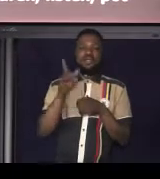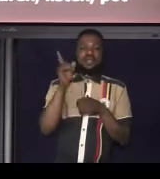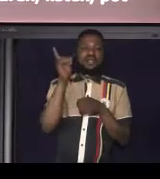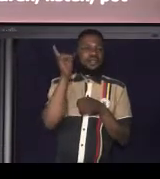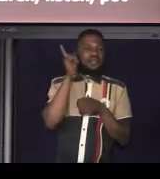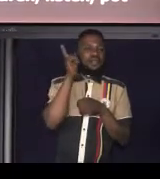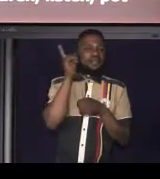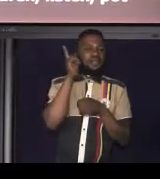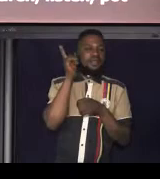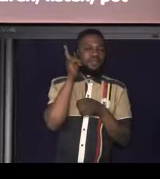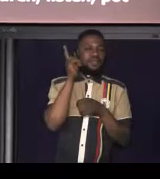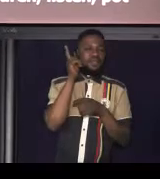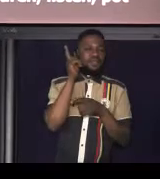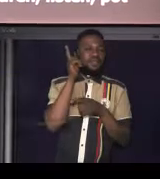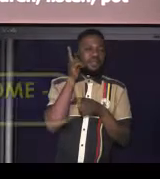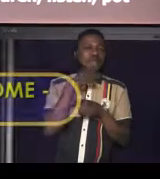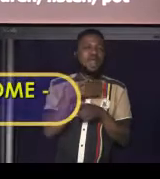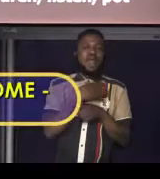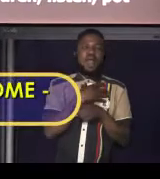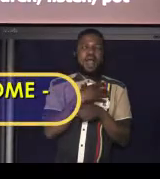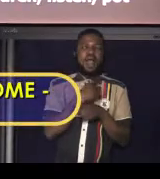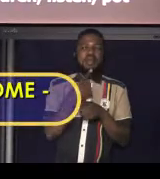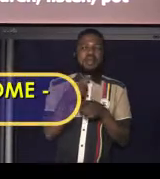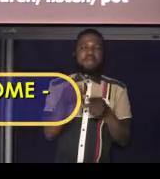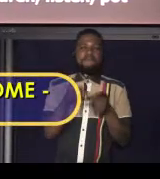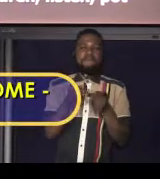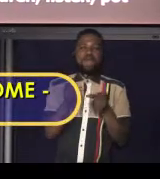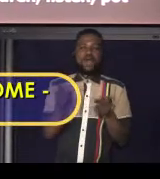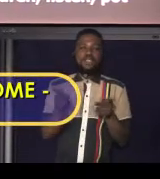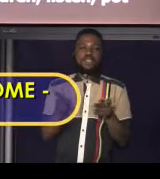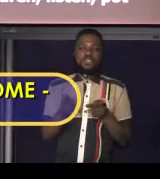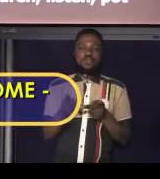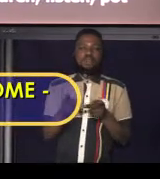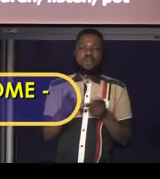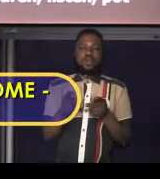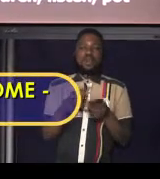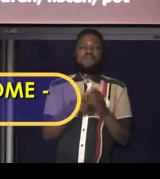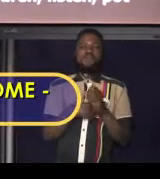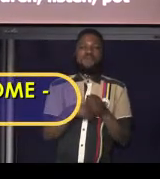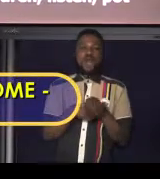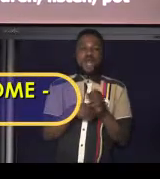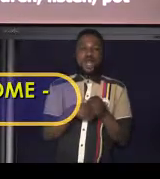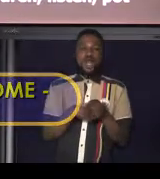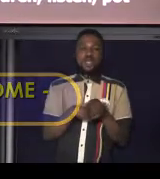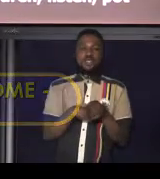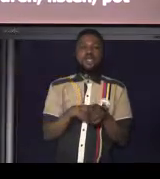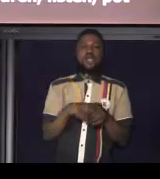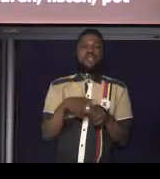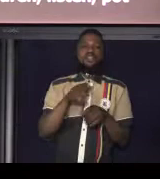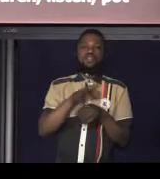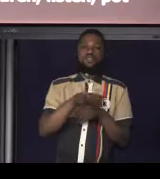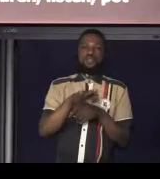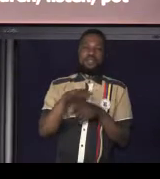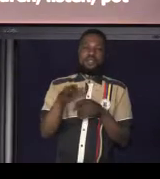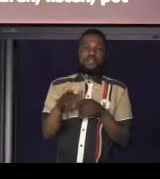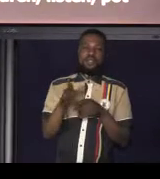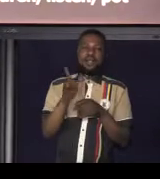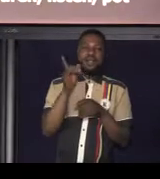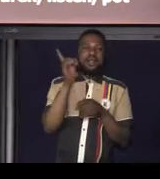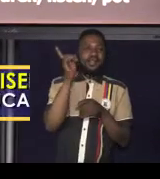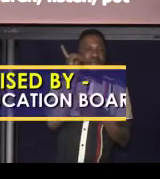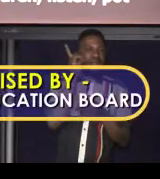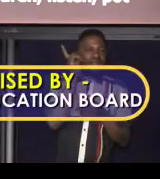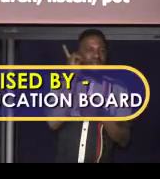children, listen, and pot. Football,